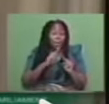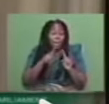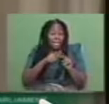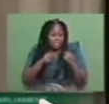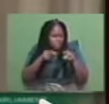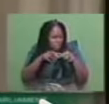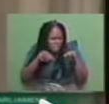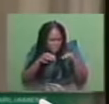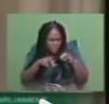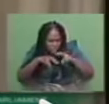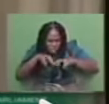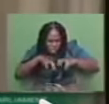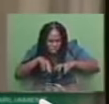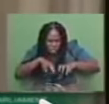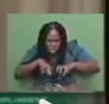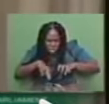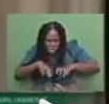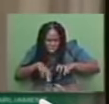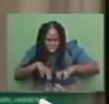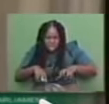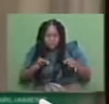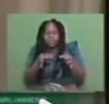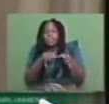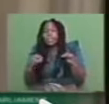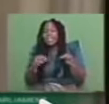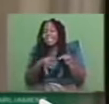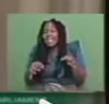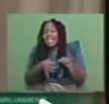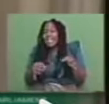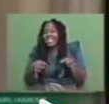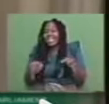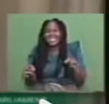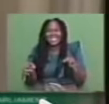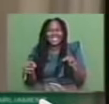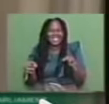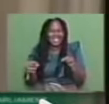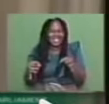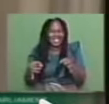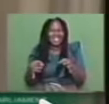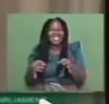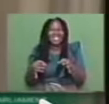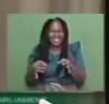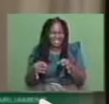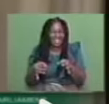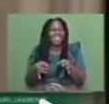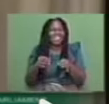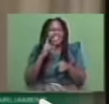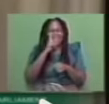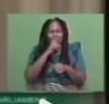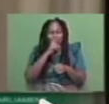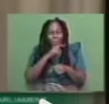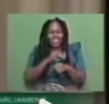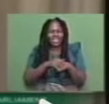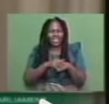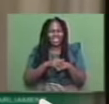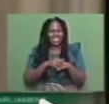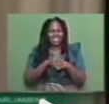giving a false narrative to the population, a false sense of feel-good, because their